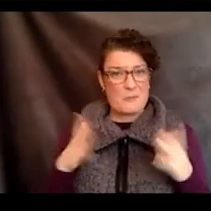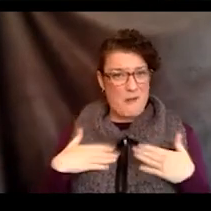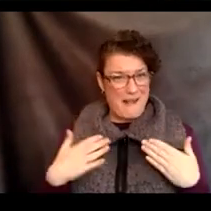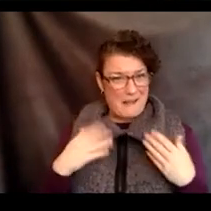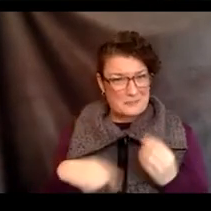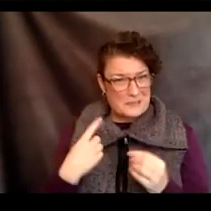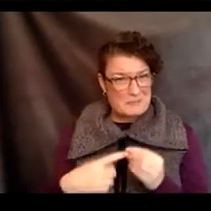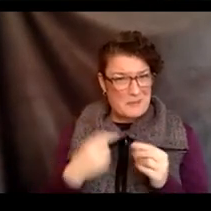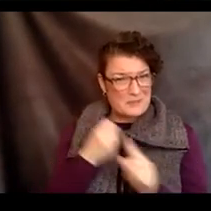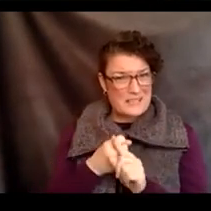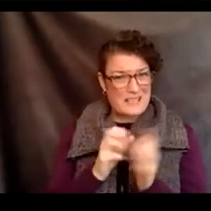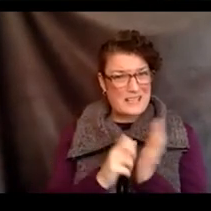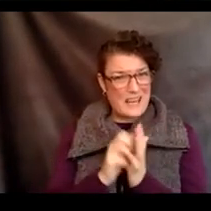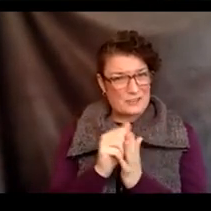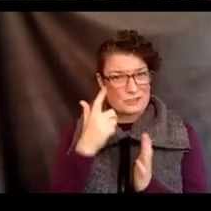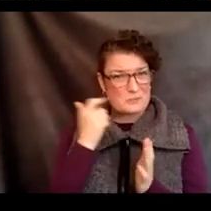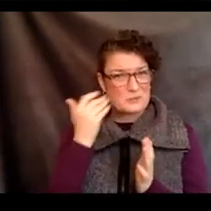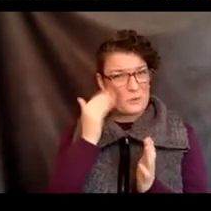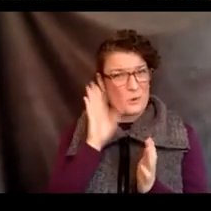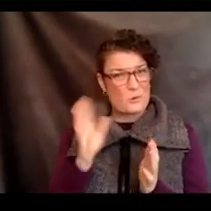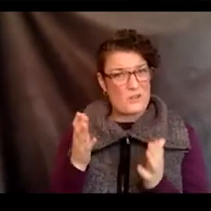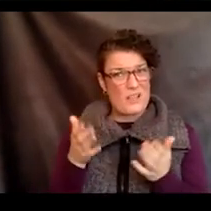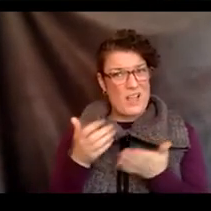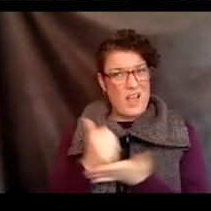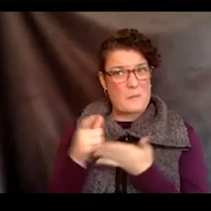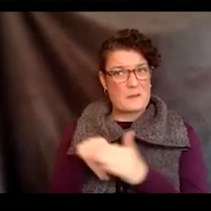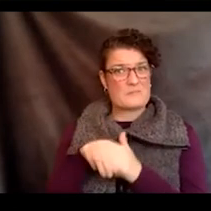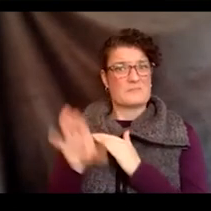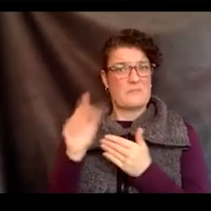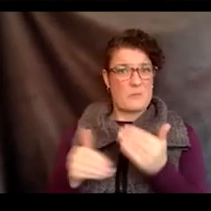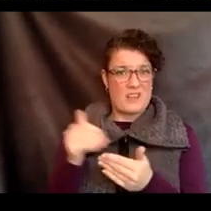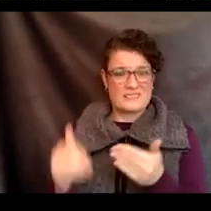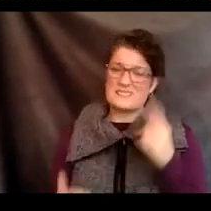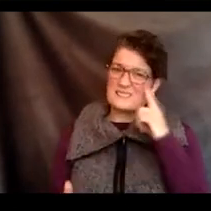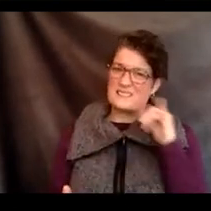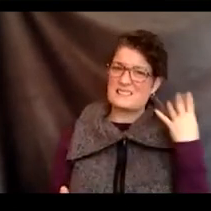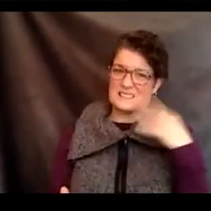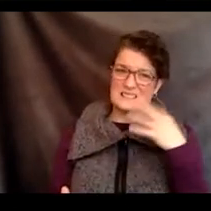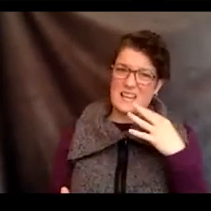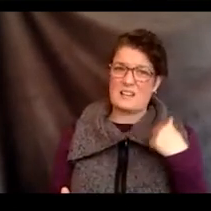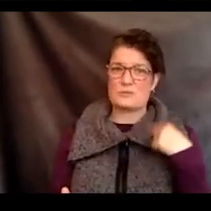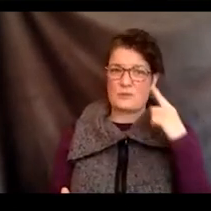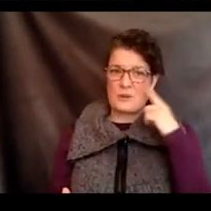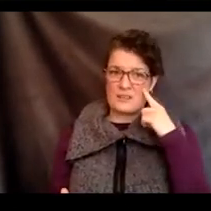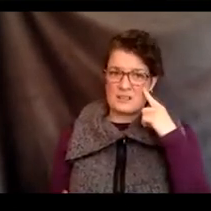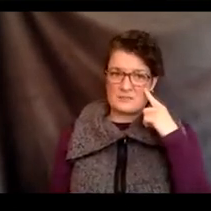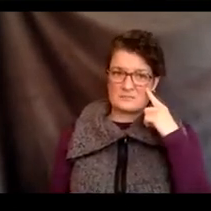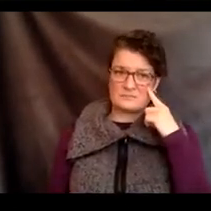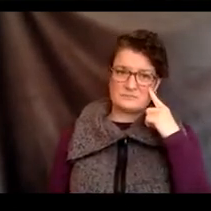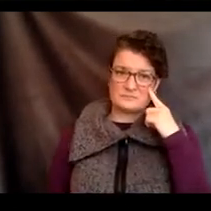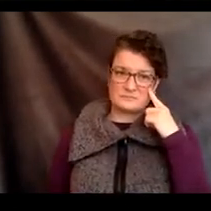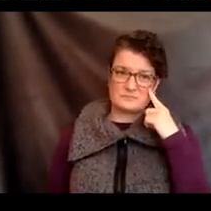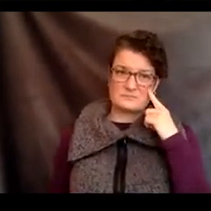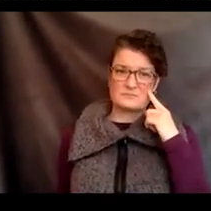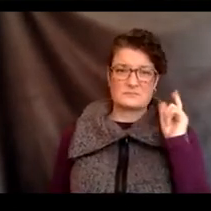getting cancer just because they know it'll give them an advantage in this process. I think that's insane. And so I think that changing